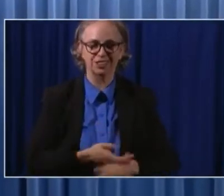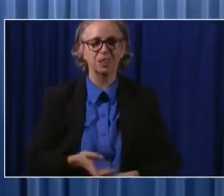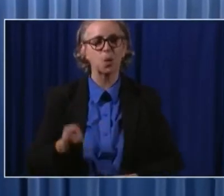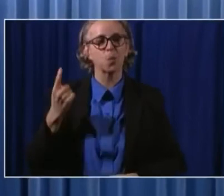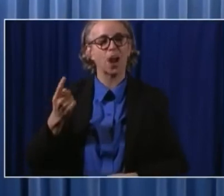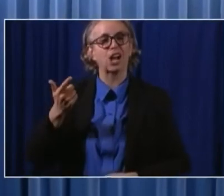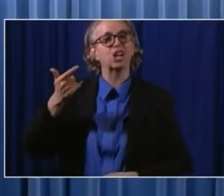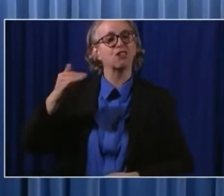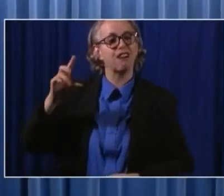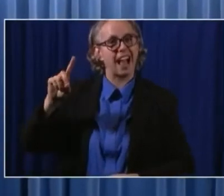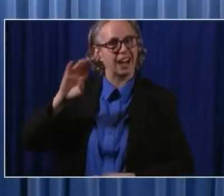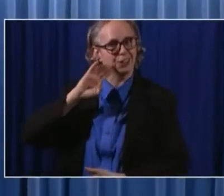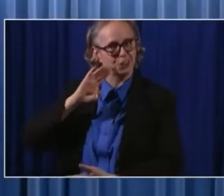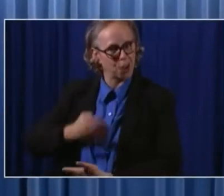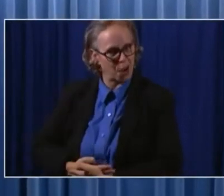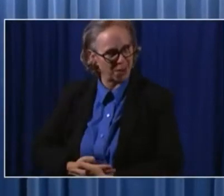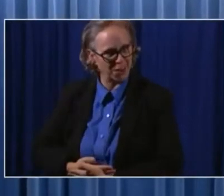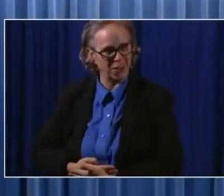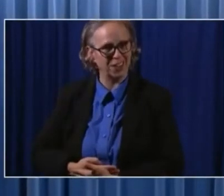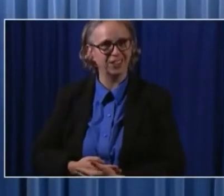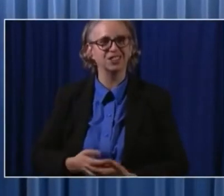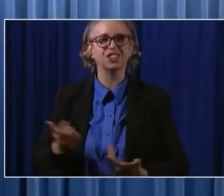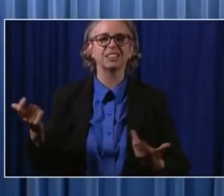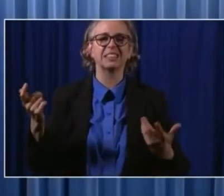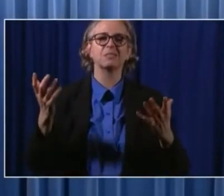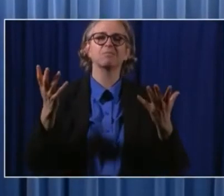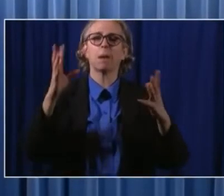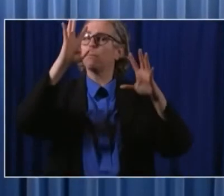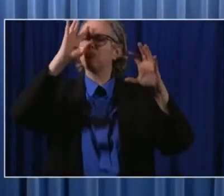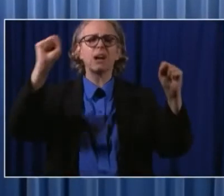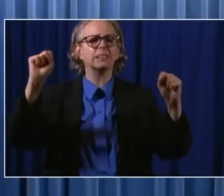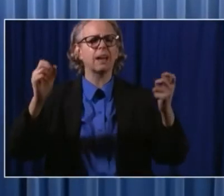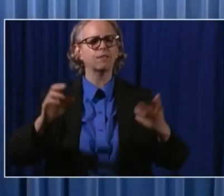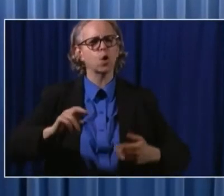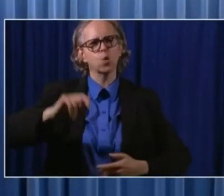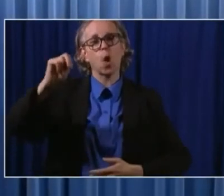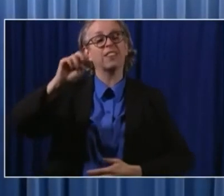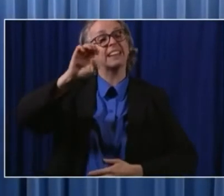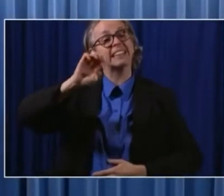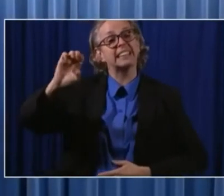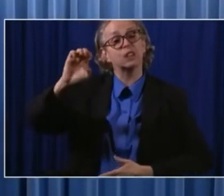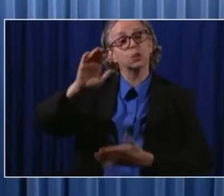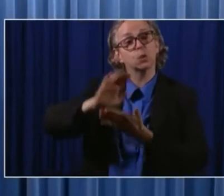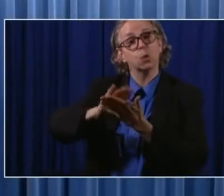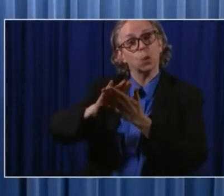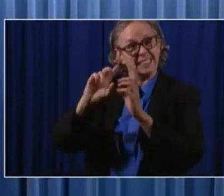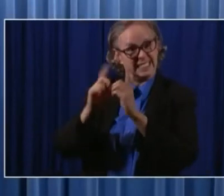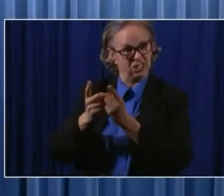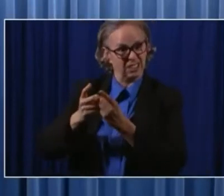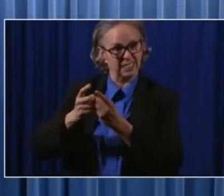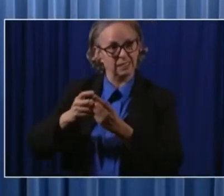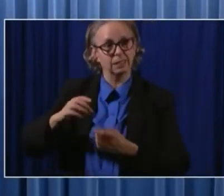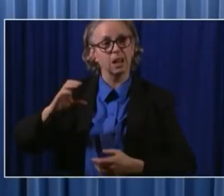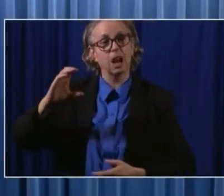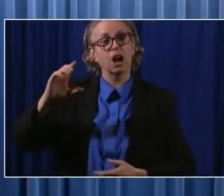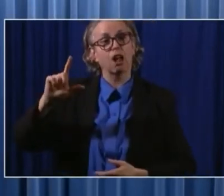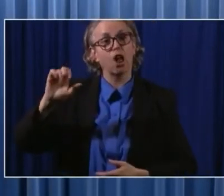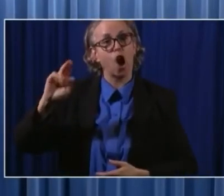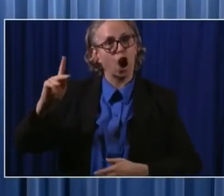High School, president of the Northeastern School District in Clark County, and she's here today